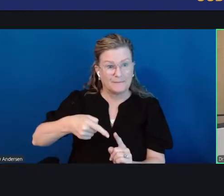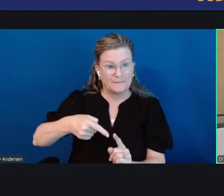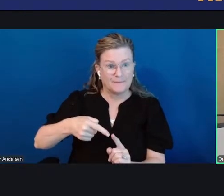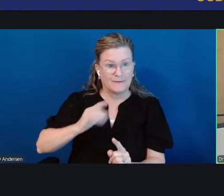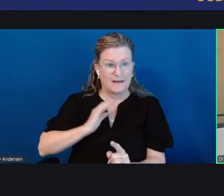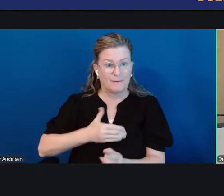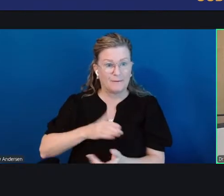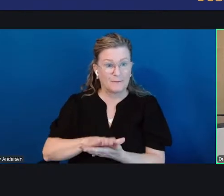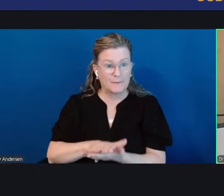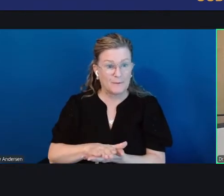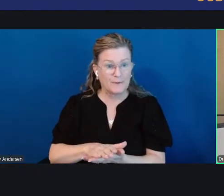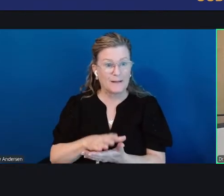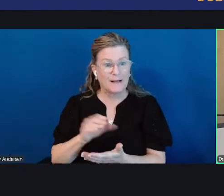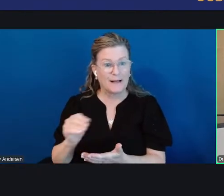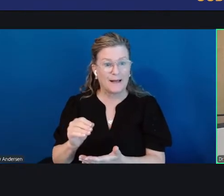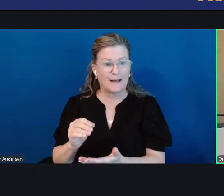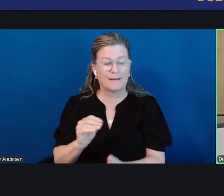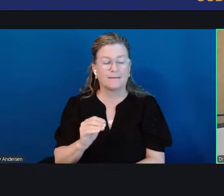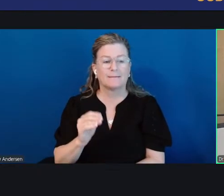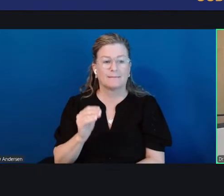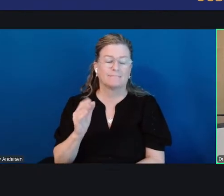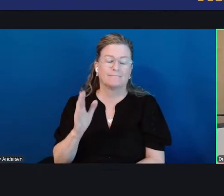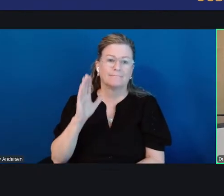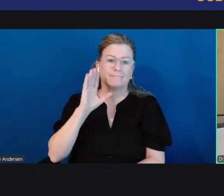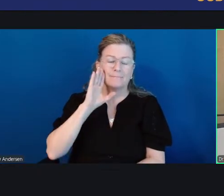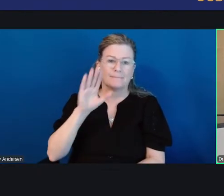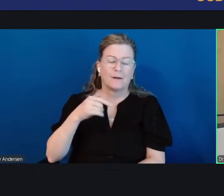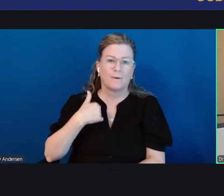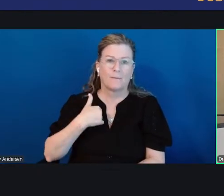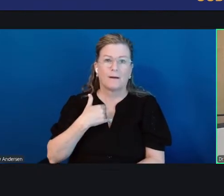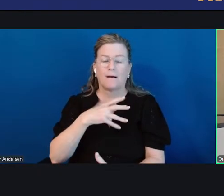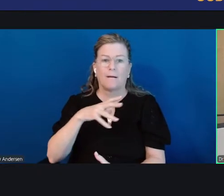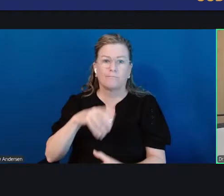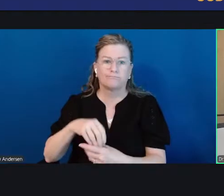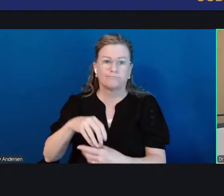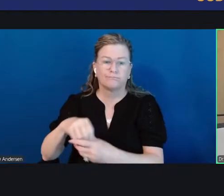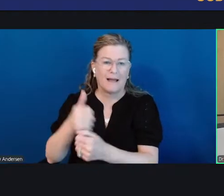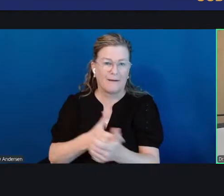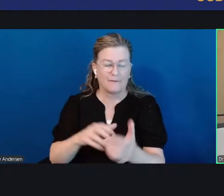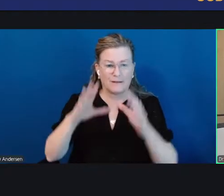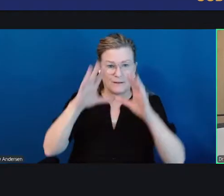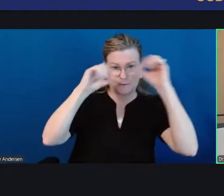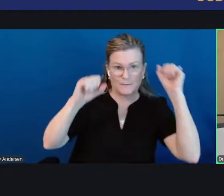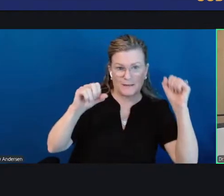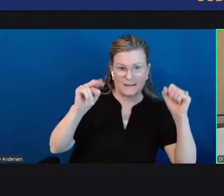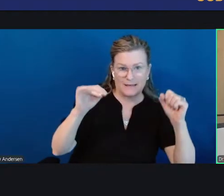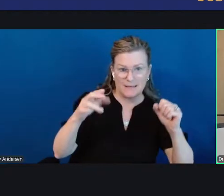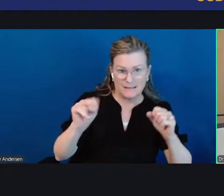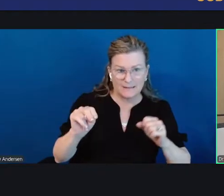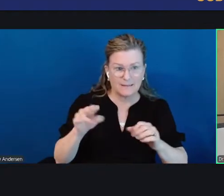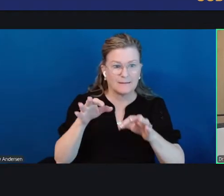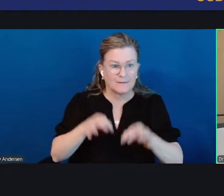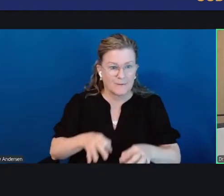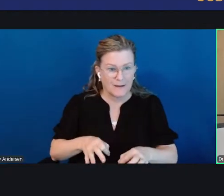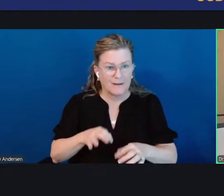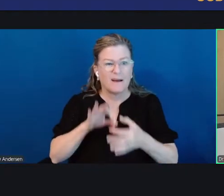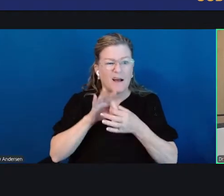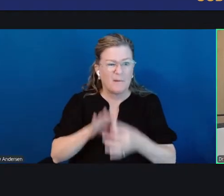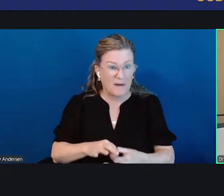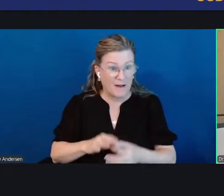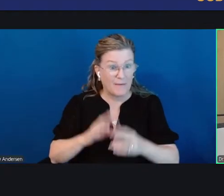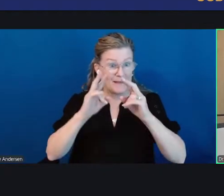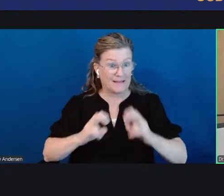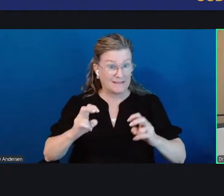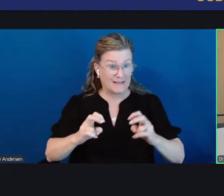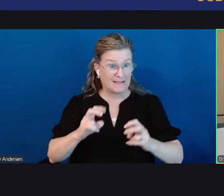school and acknowledge our participation in all that Superintendent Nielsen described earlier about the assessment audit. That takes a